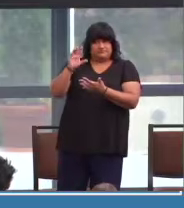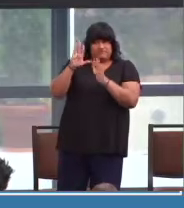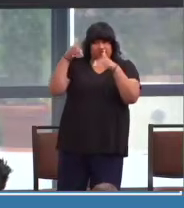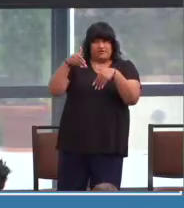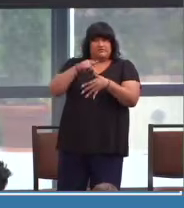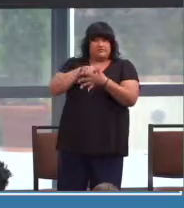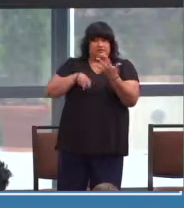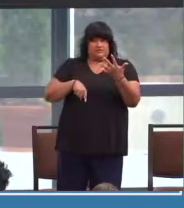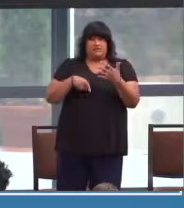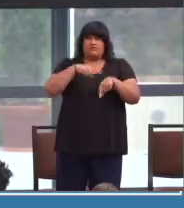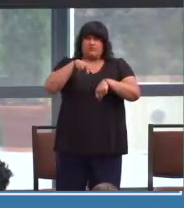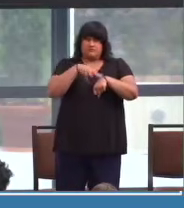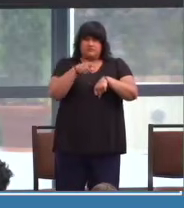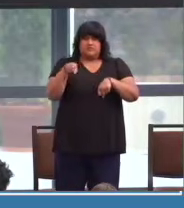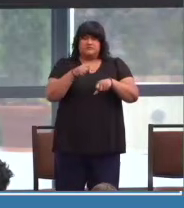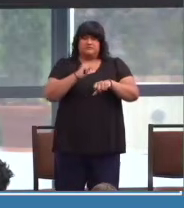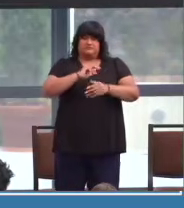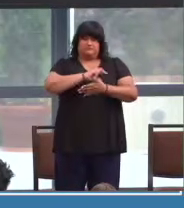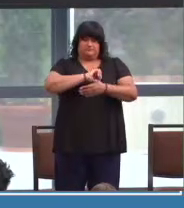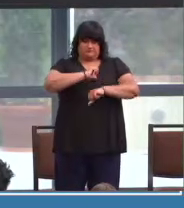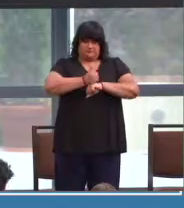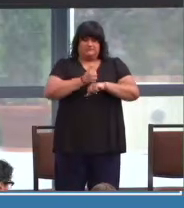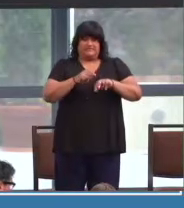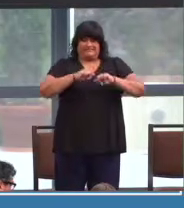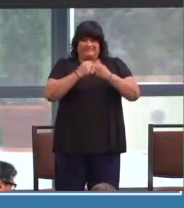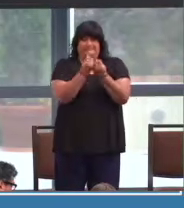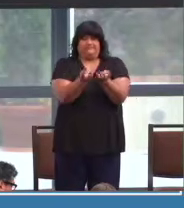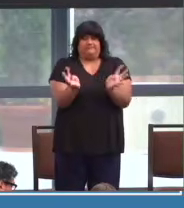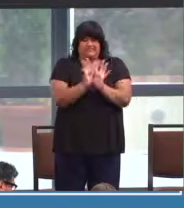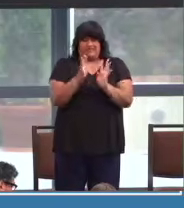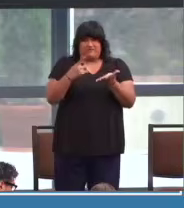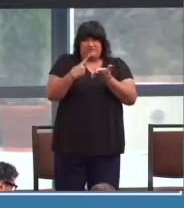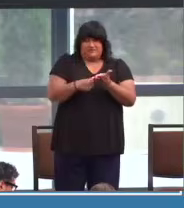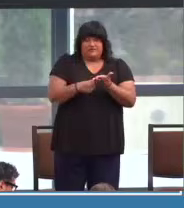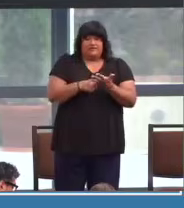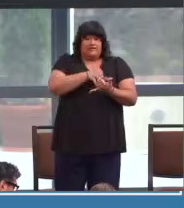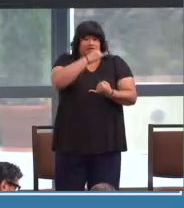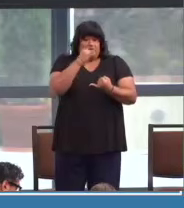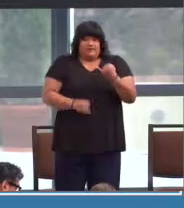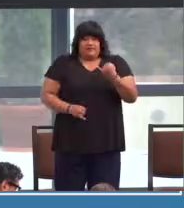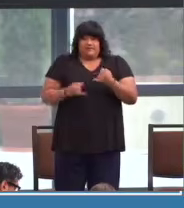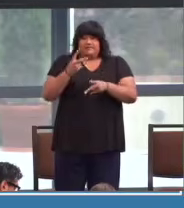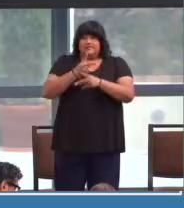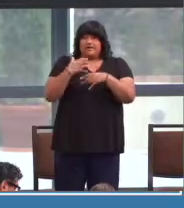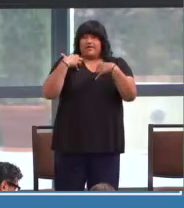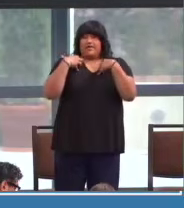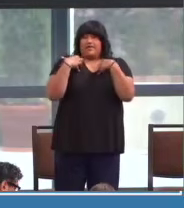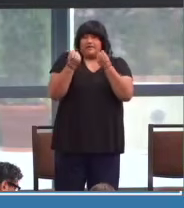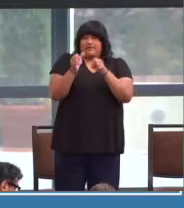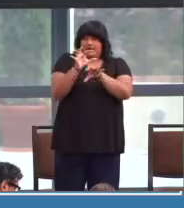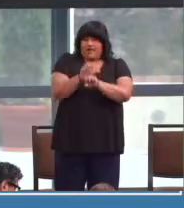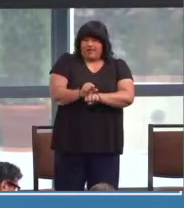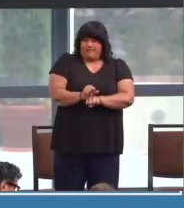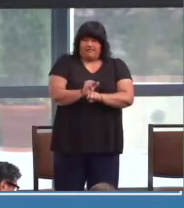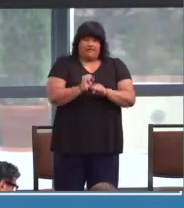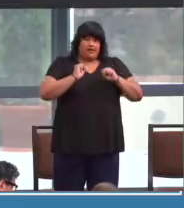your team as we discussed. And then the last thing is to keep up with healthy habits. So work on exercise, work on some sort of movement, some